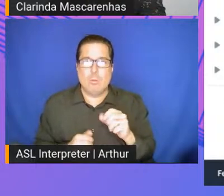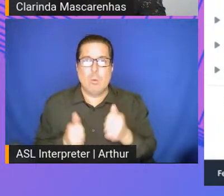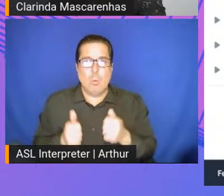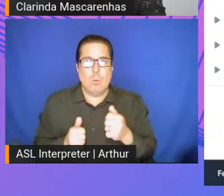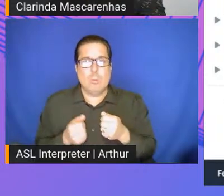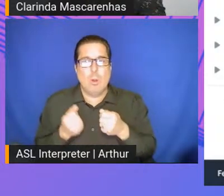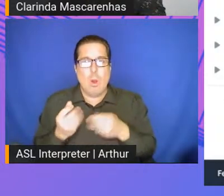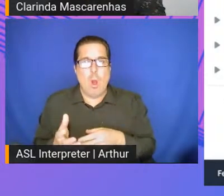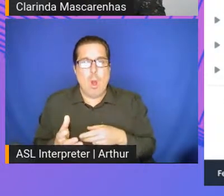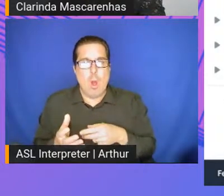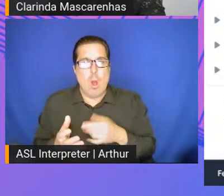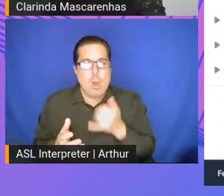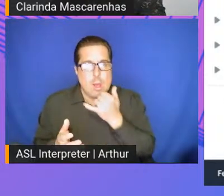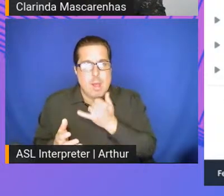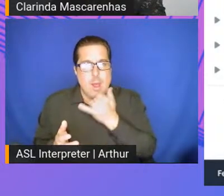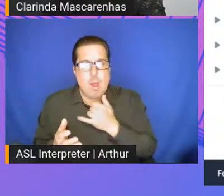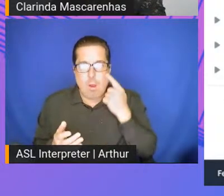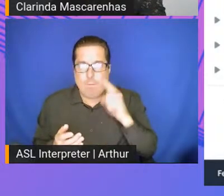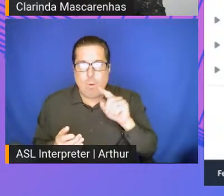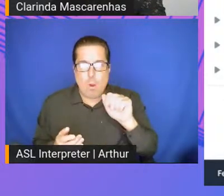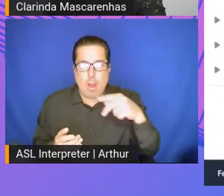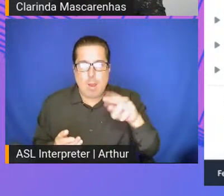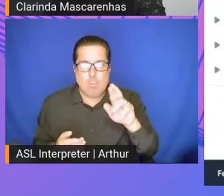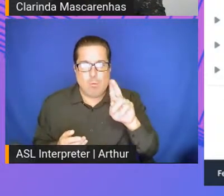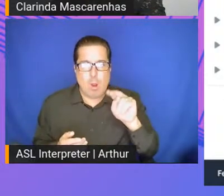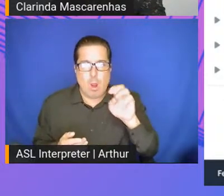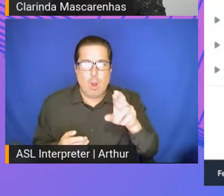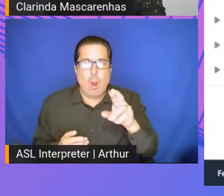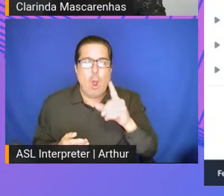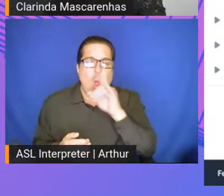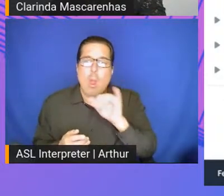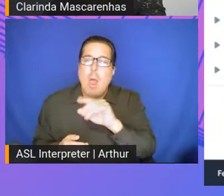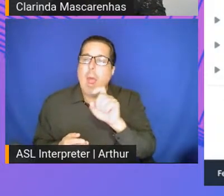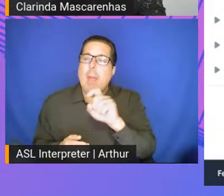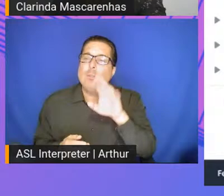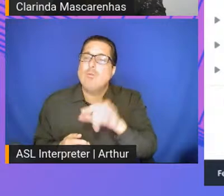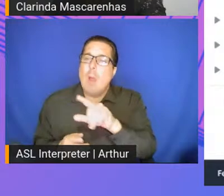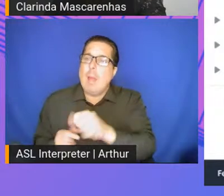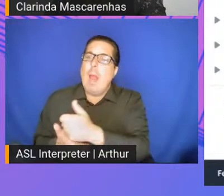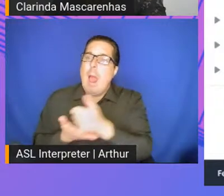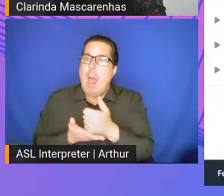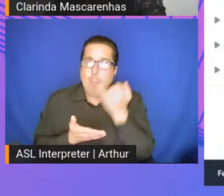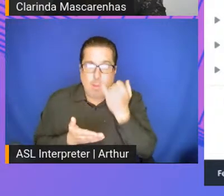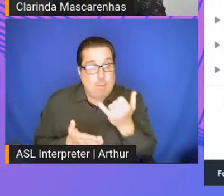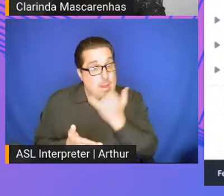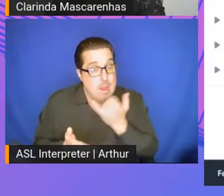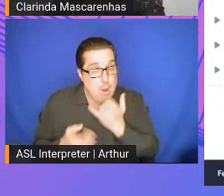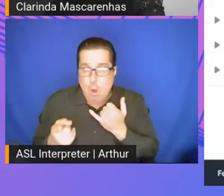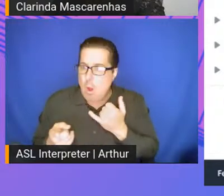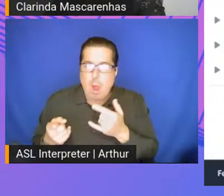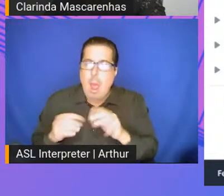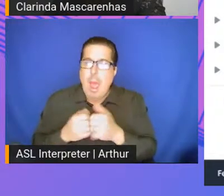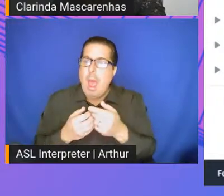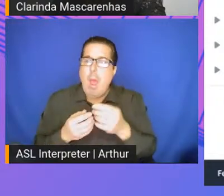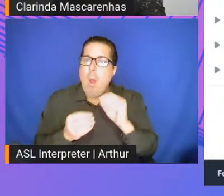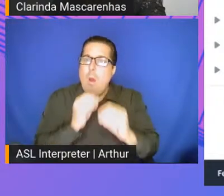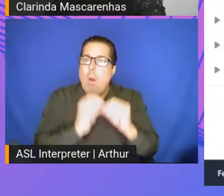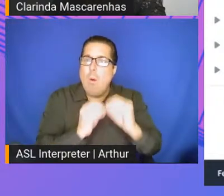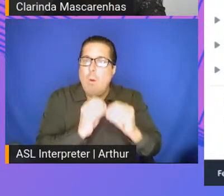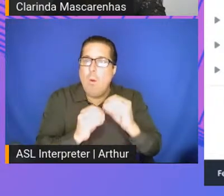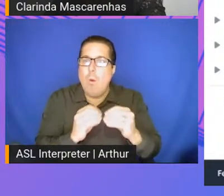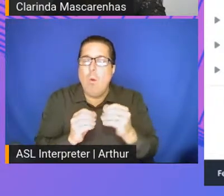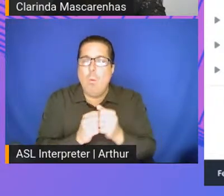error for the app runner. And we can see how X-ray can help dive and tell us the error details easily.